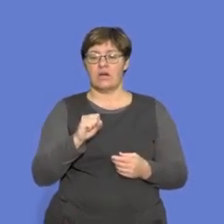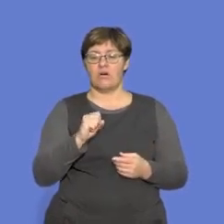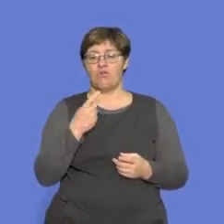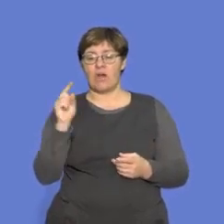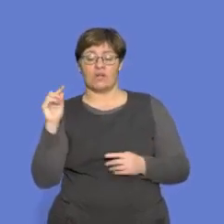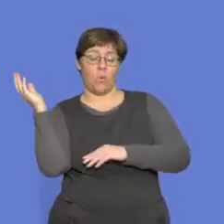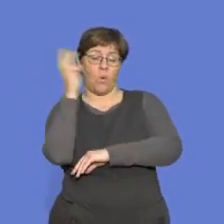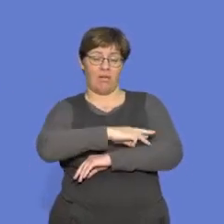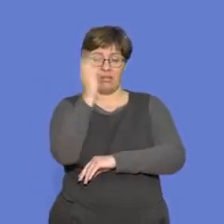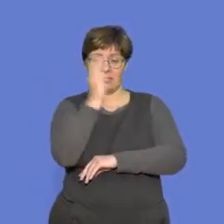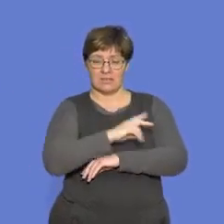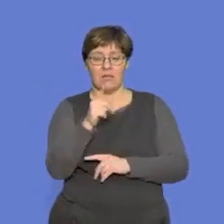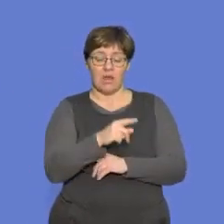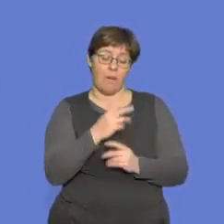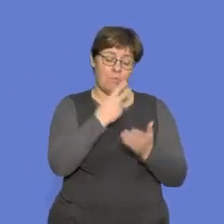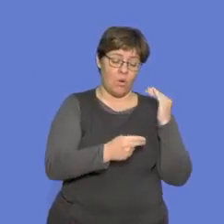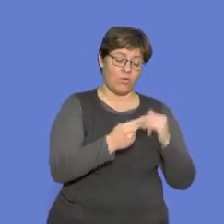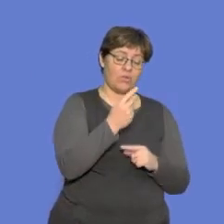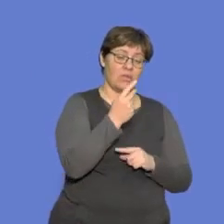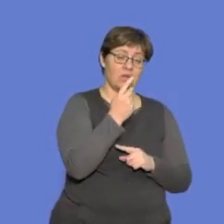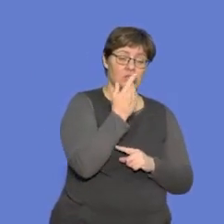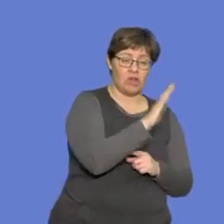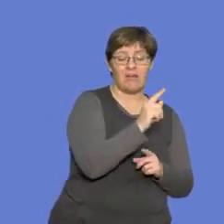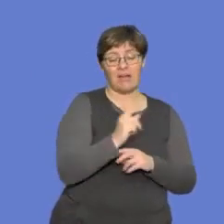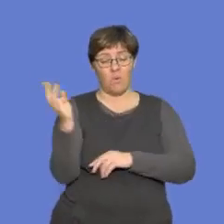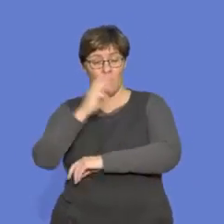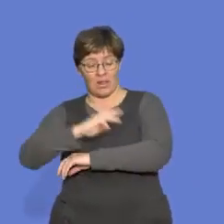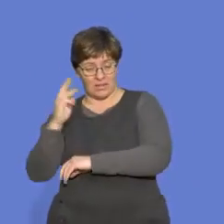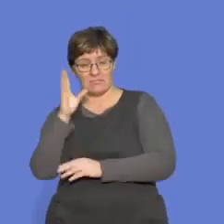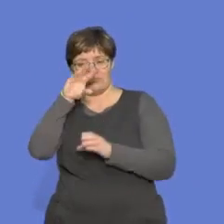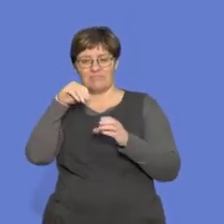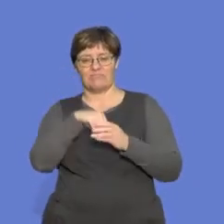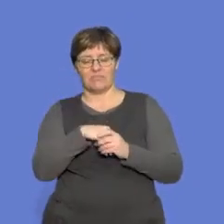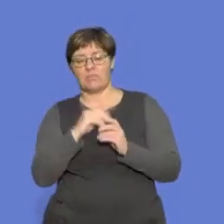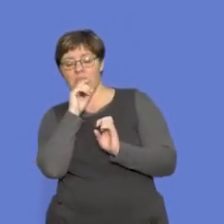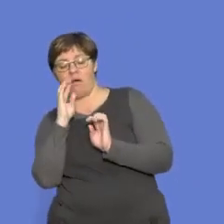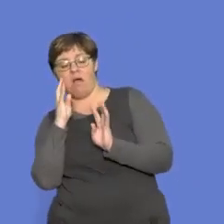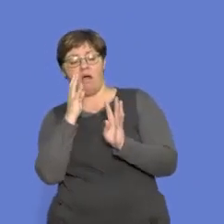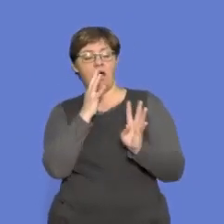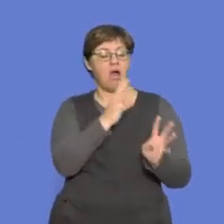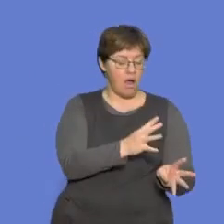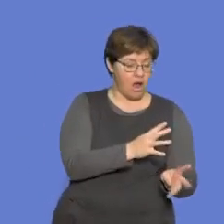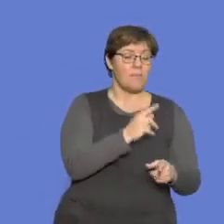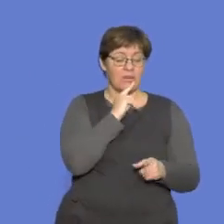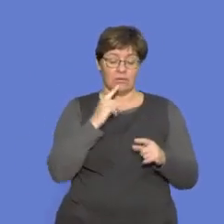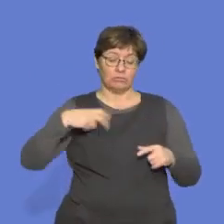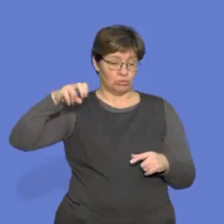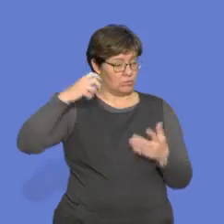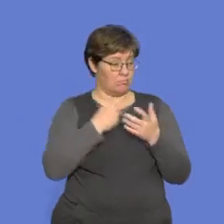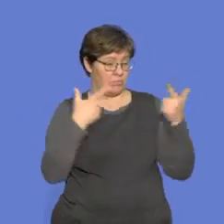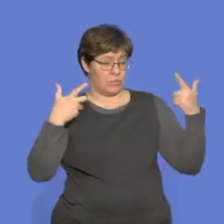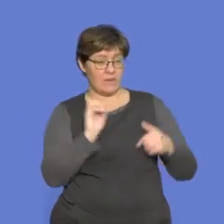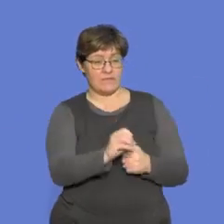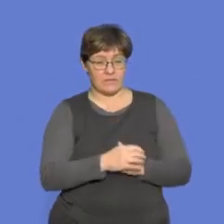the whales and the sharks are now being recognized as part of an attraction that attracts lots of tourism. It's important also that